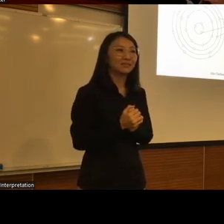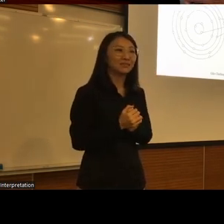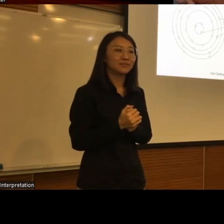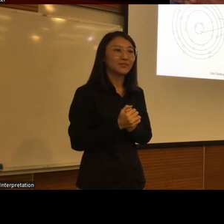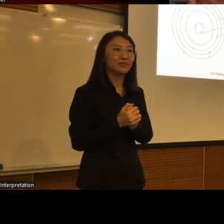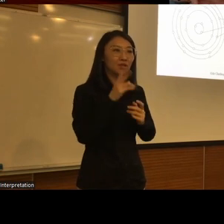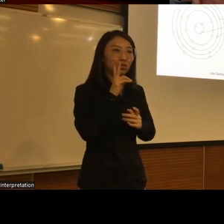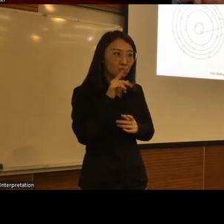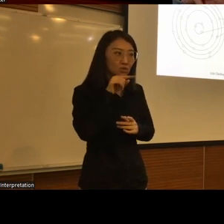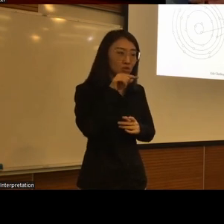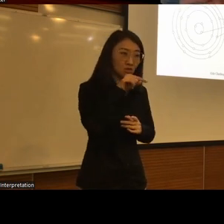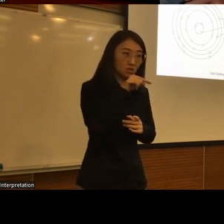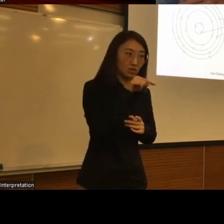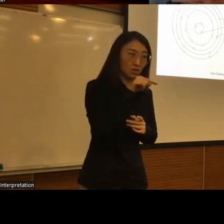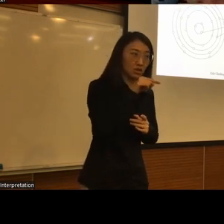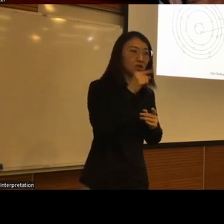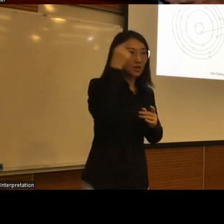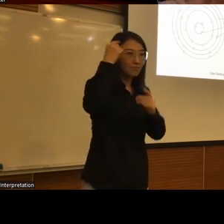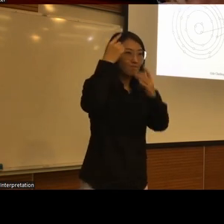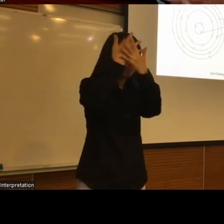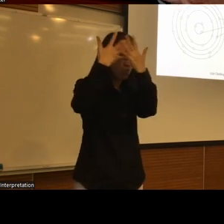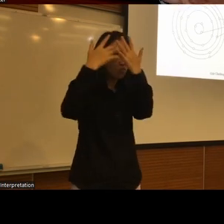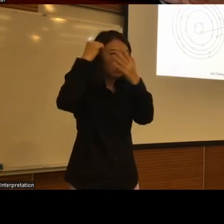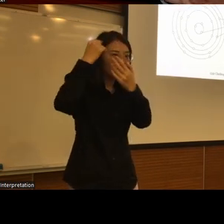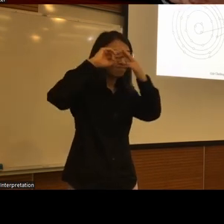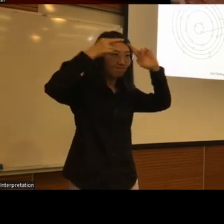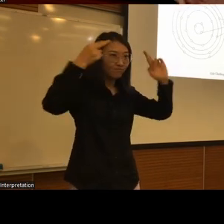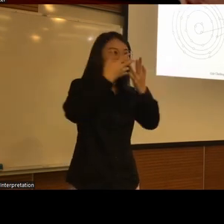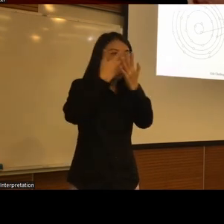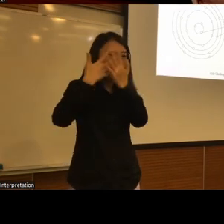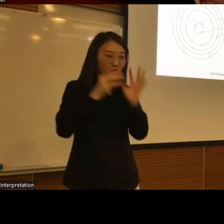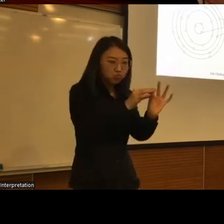high efficiency network of connections between them.